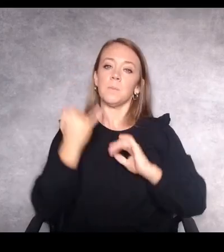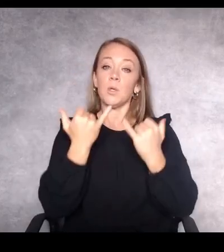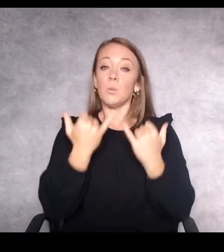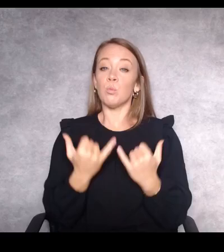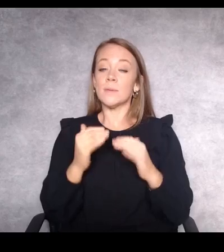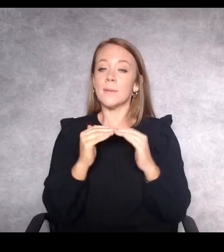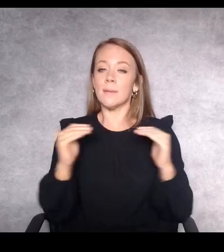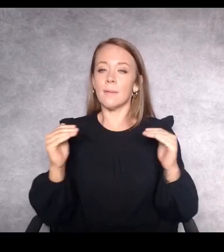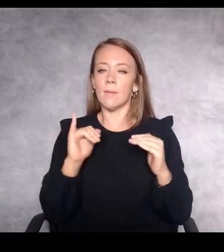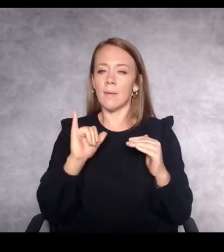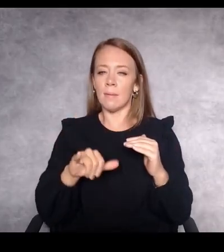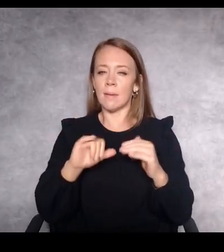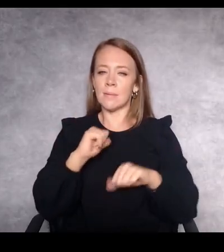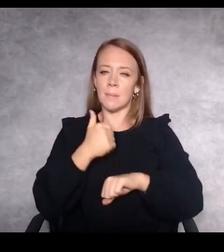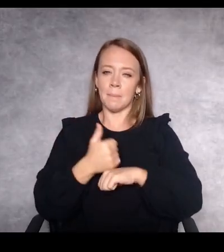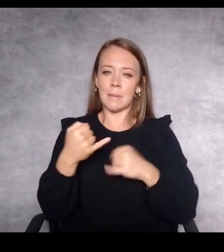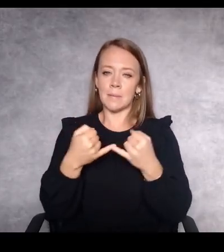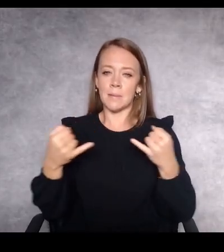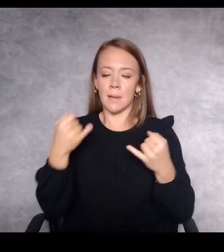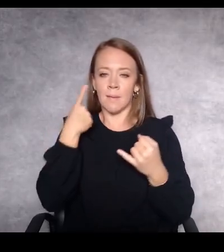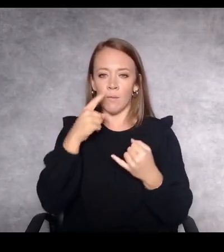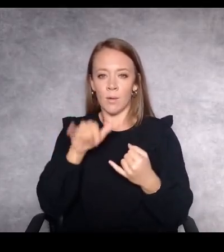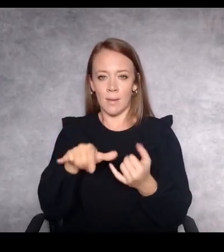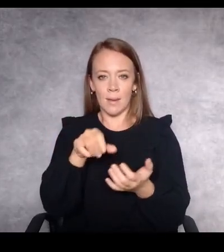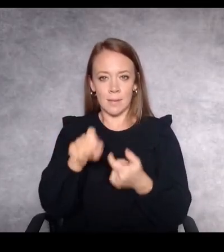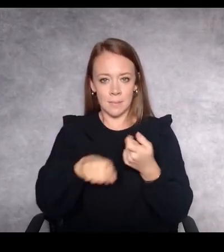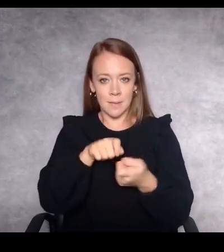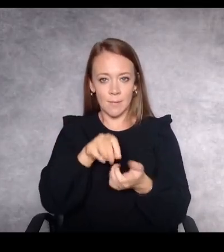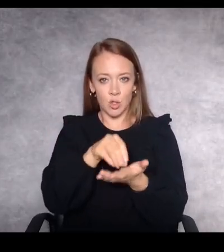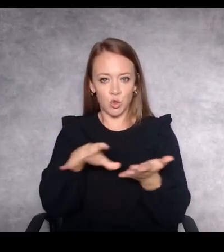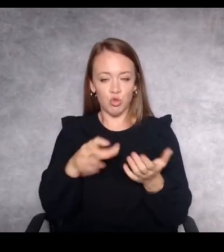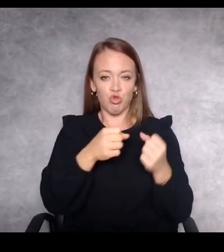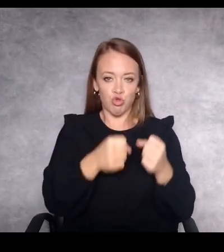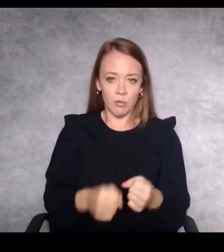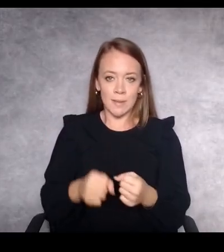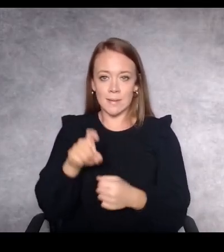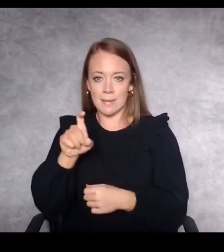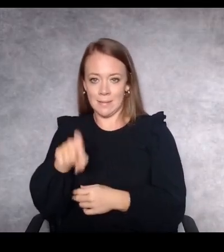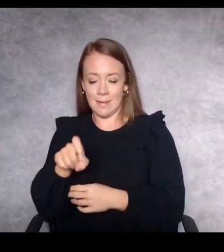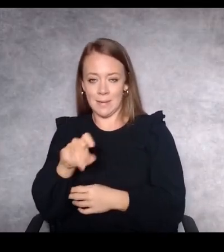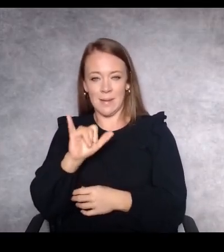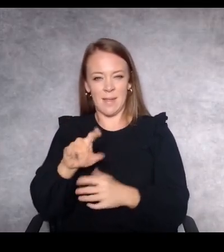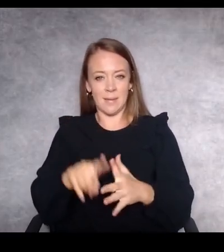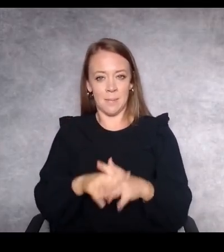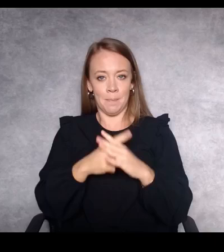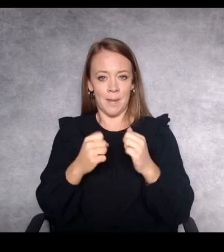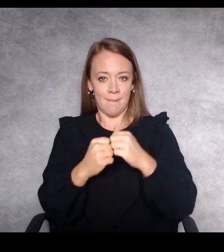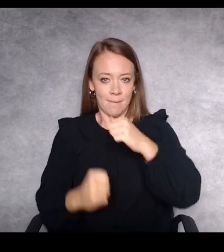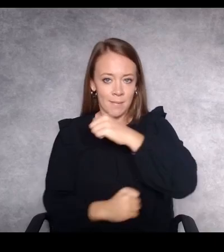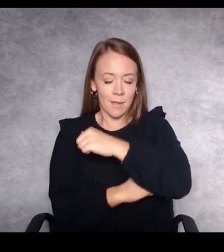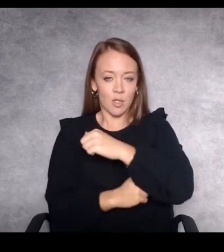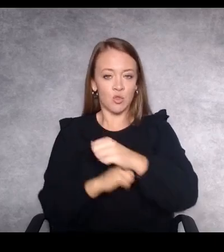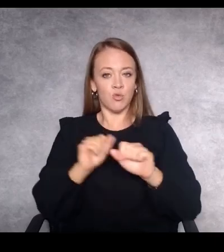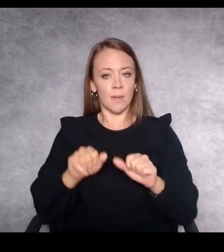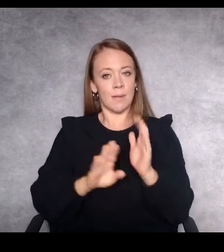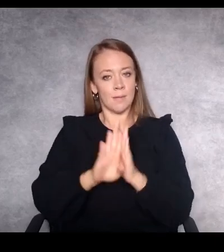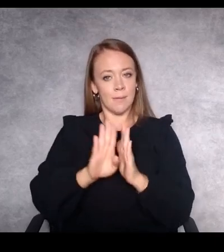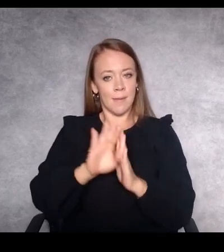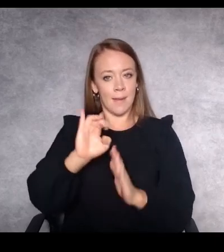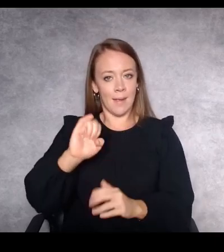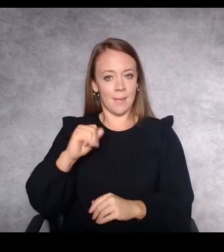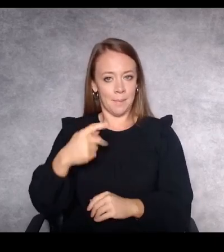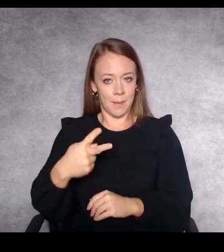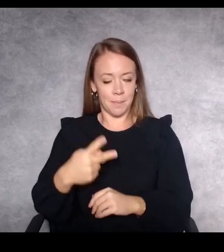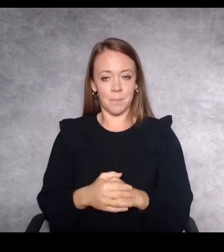The present levels are the baseline to the student's strengths and needs. They are the beginning foundations for the ARC to build the